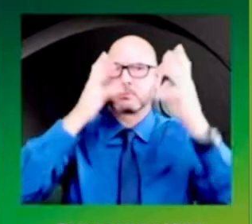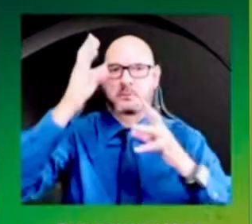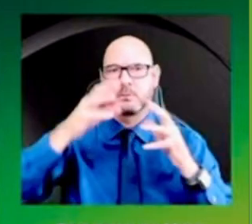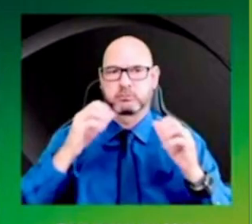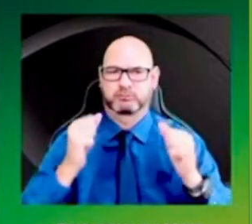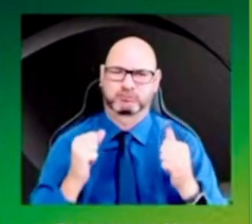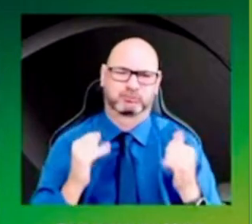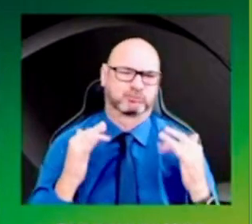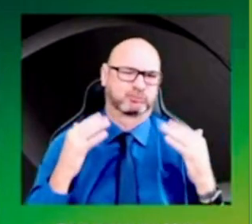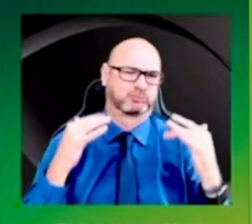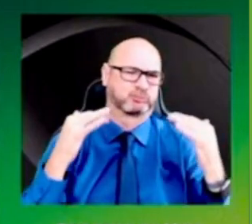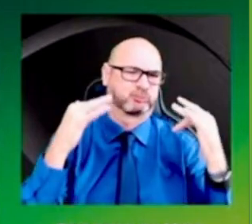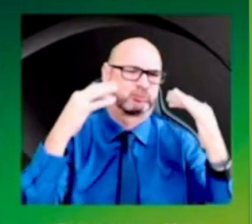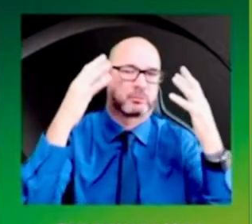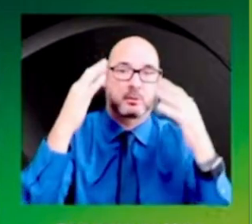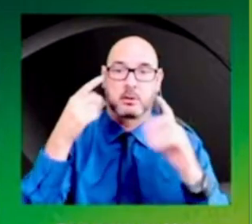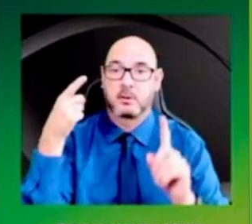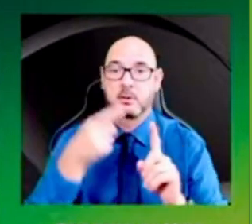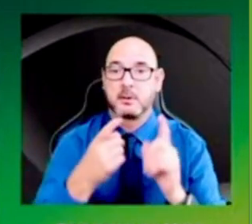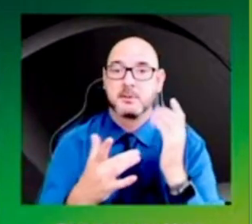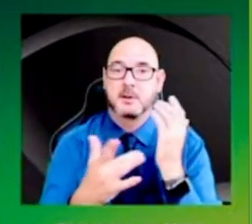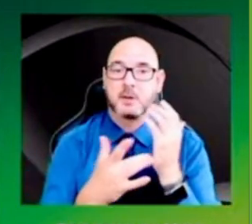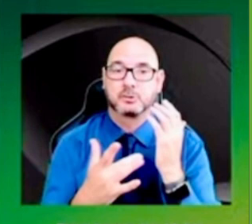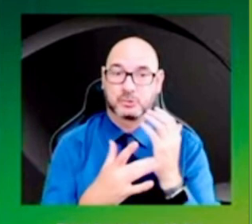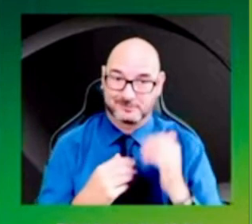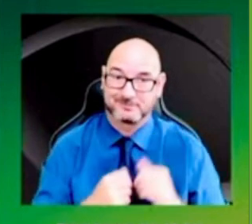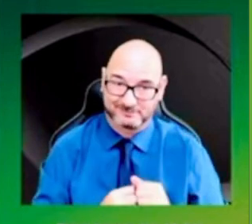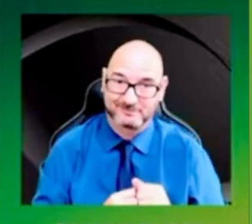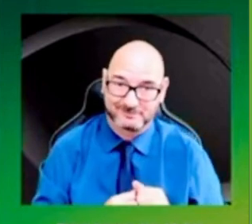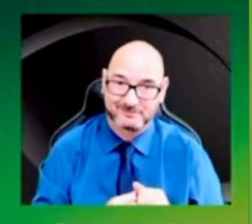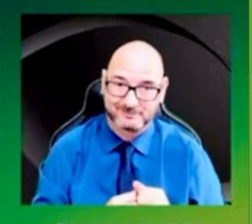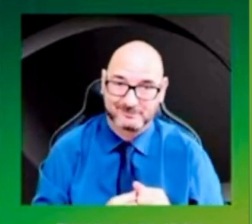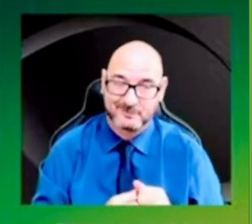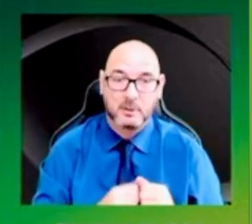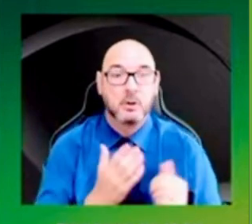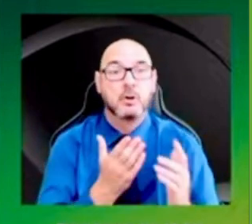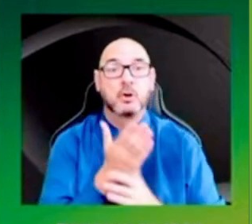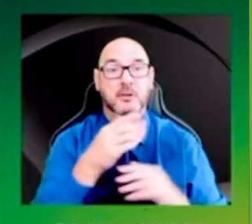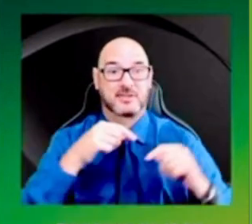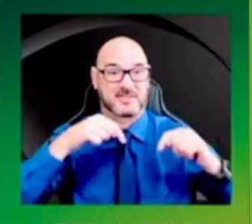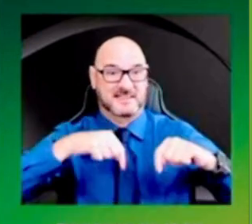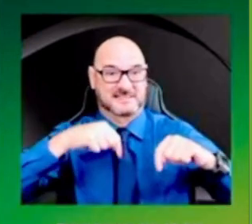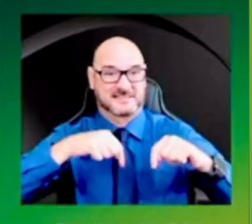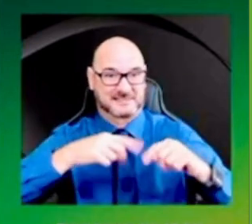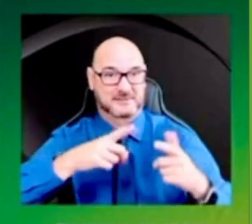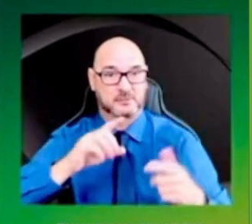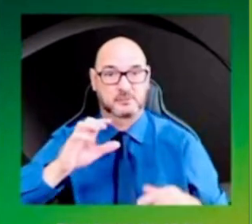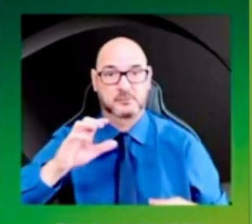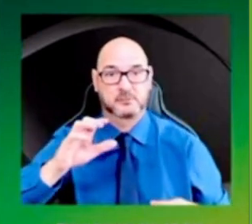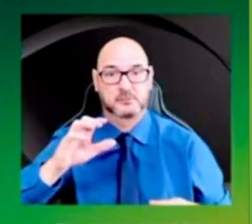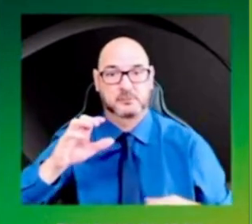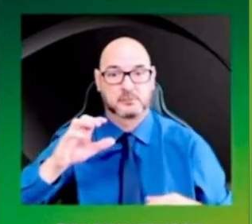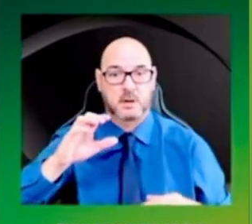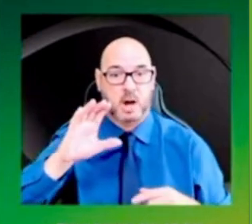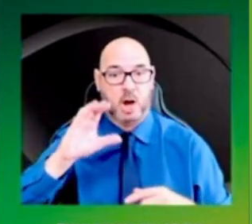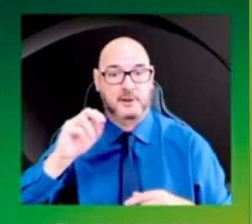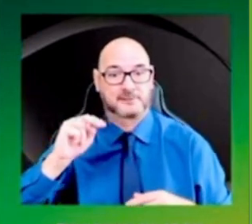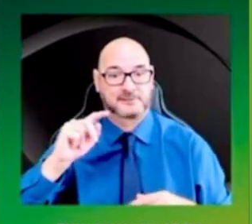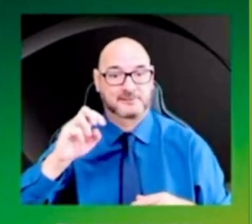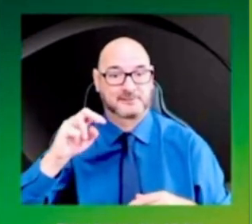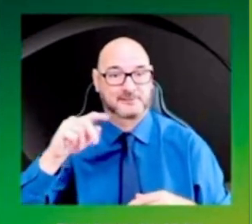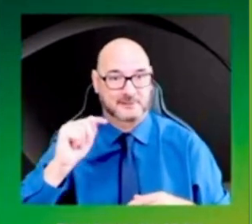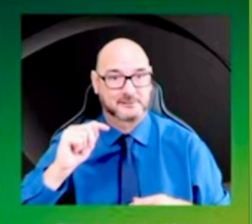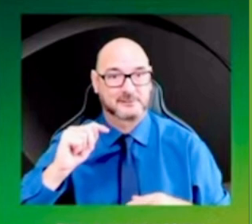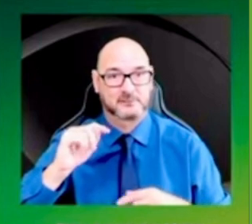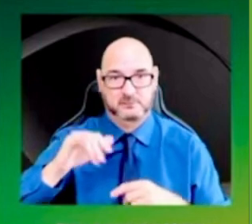through, might I say, on this continent where the median age is 19, through incredible